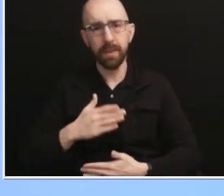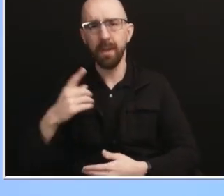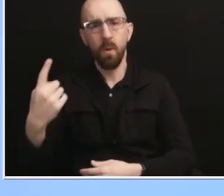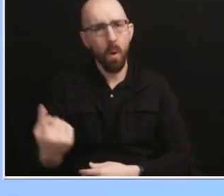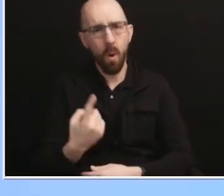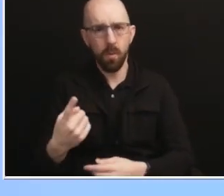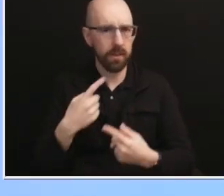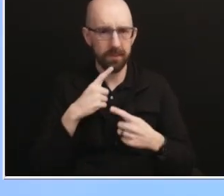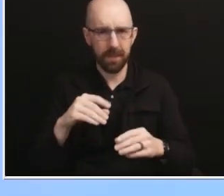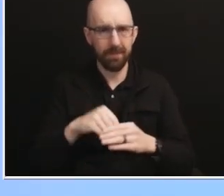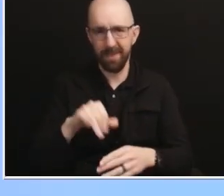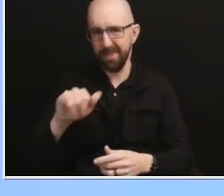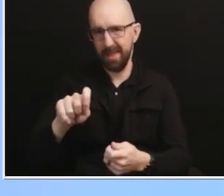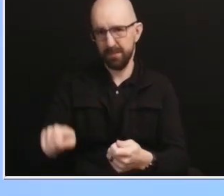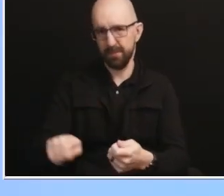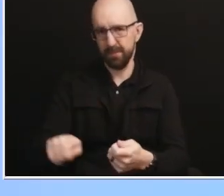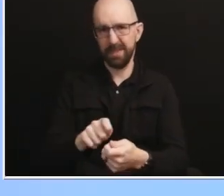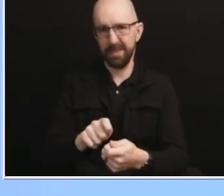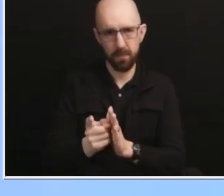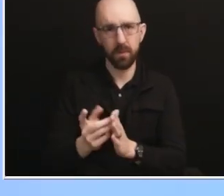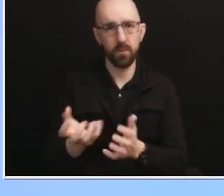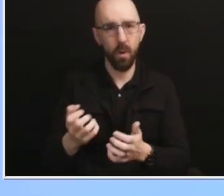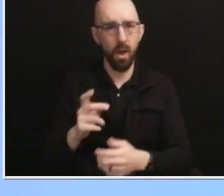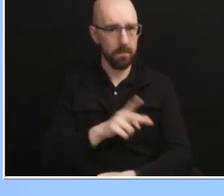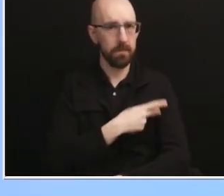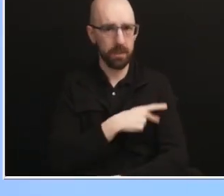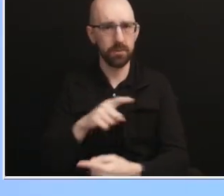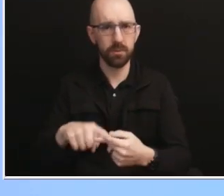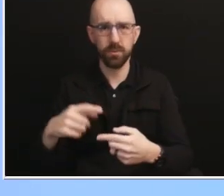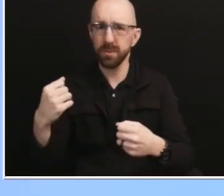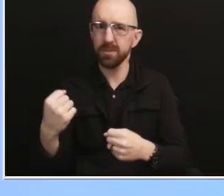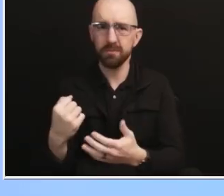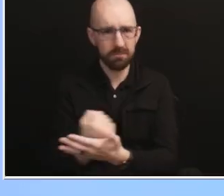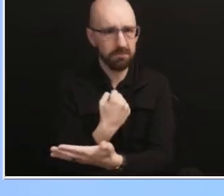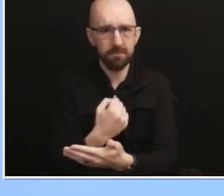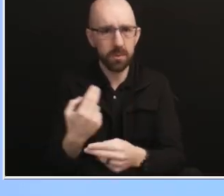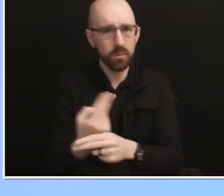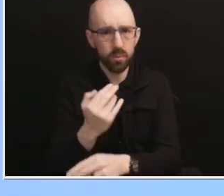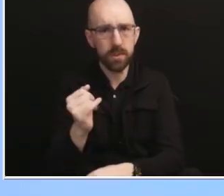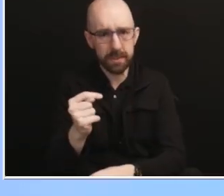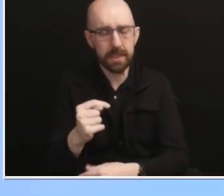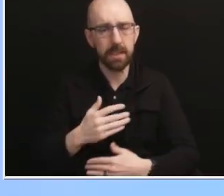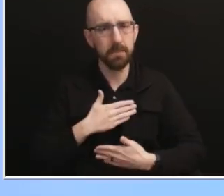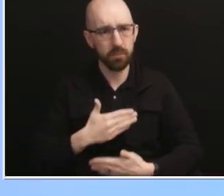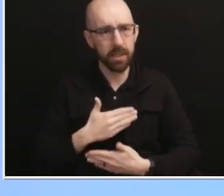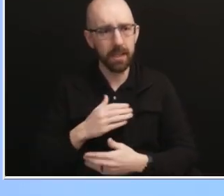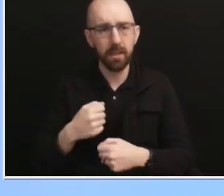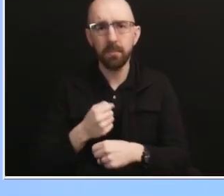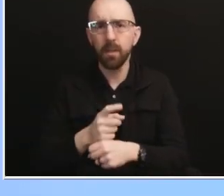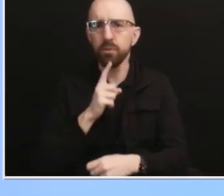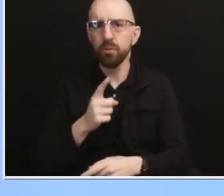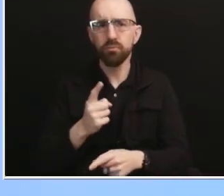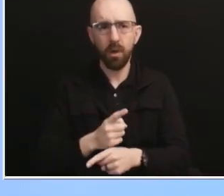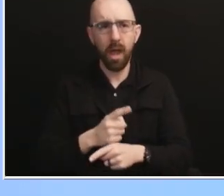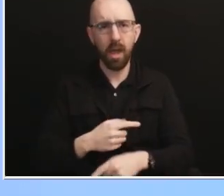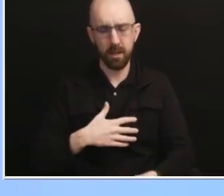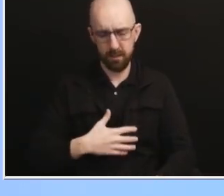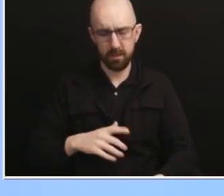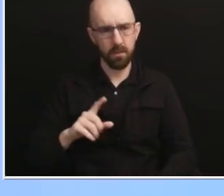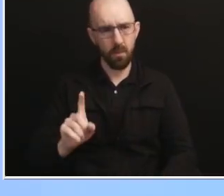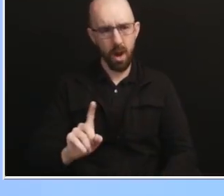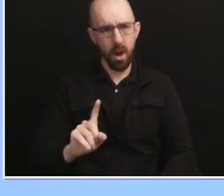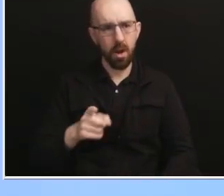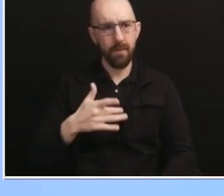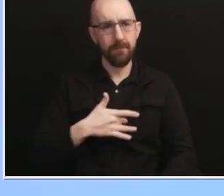moment. And so we want our patients to be utilizing deep breathing and doing it the right way, making sure that it's a diaphragmatic breath where you feel your belly